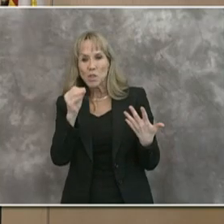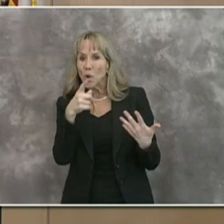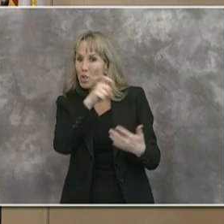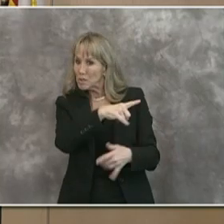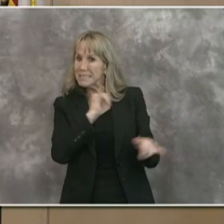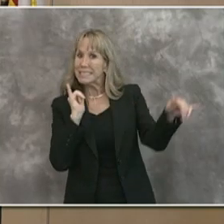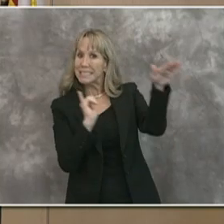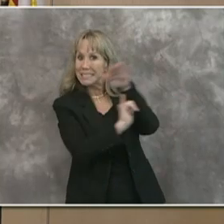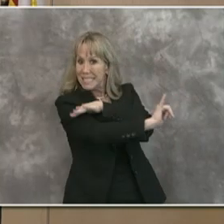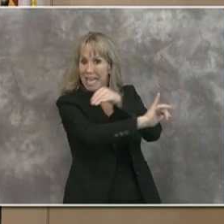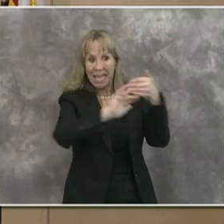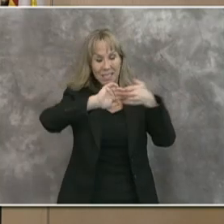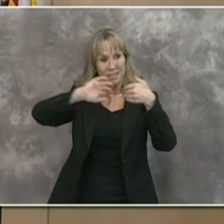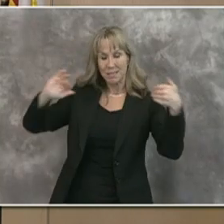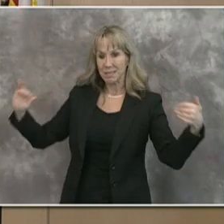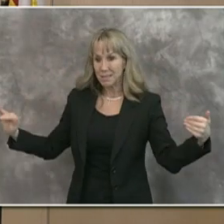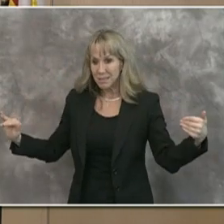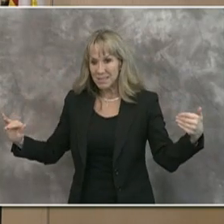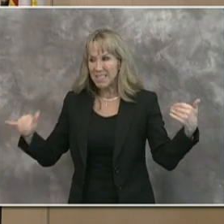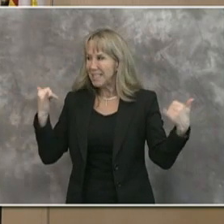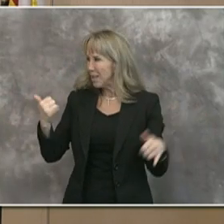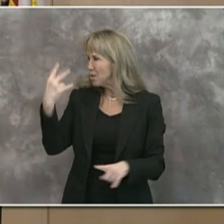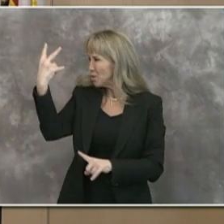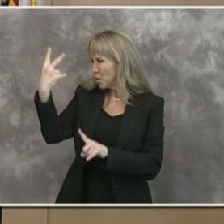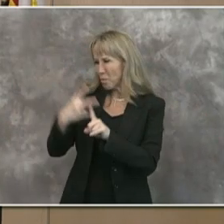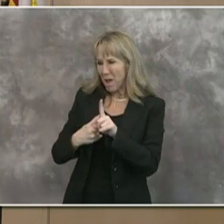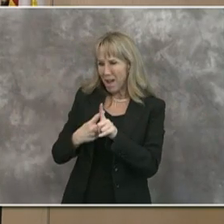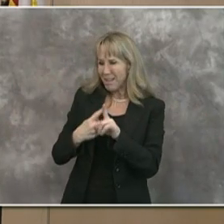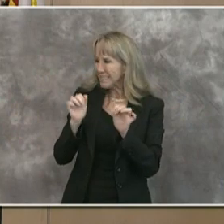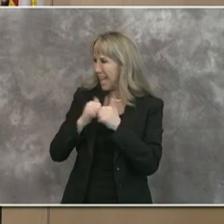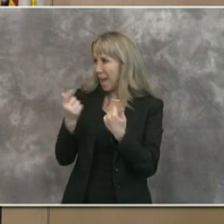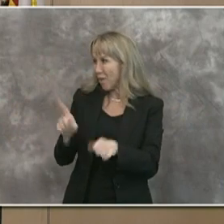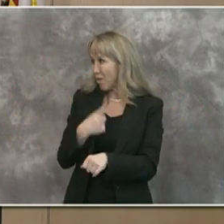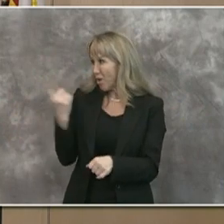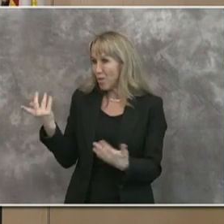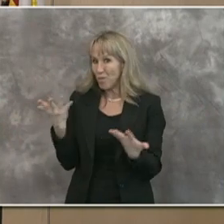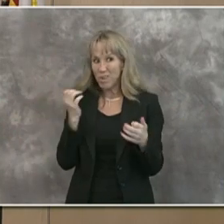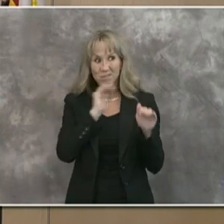sequestered. It's been about 2 months now. How long are you going to ask